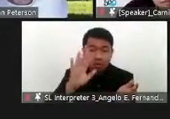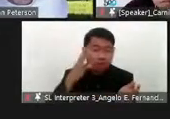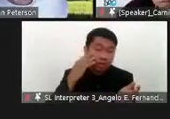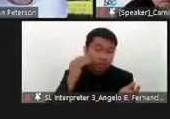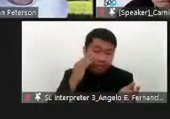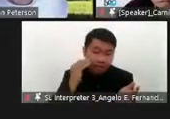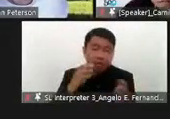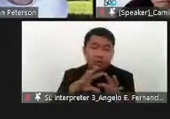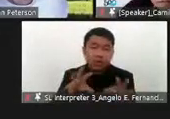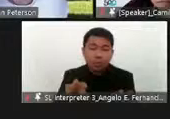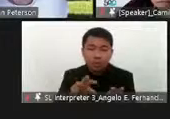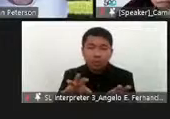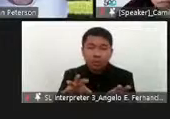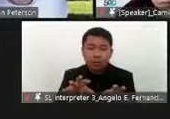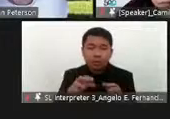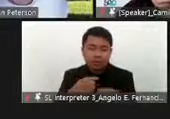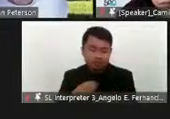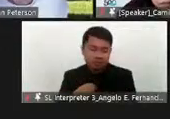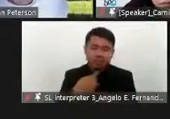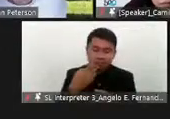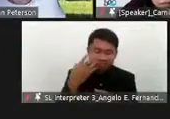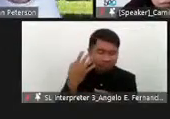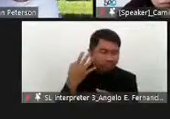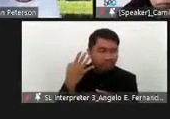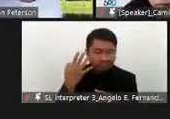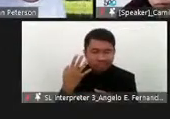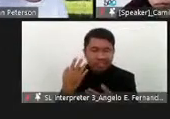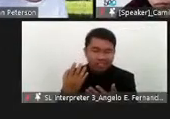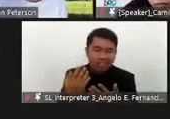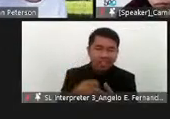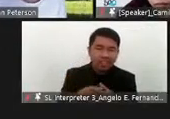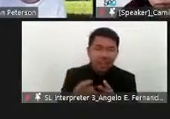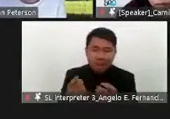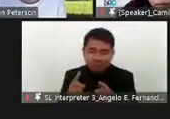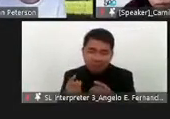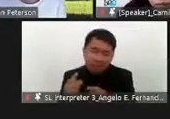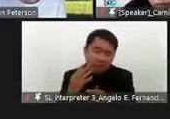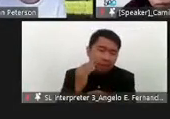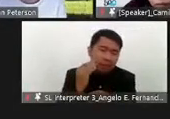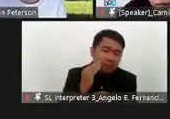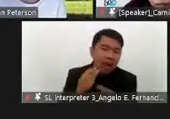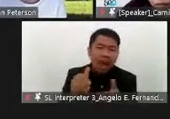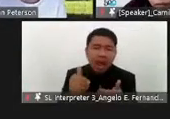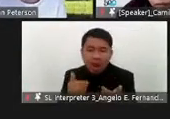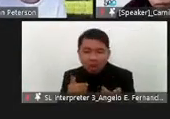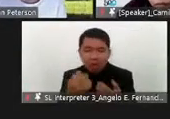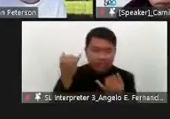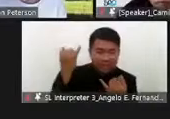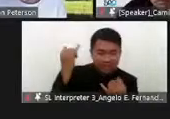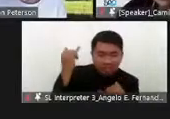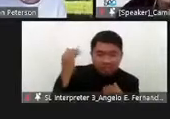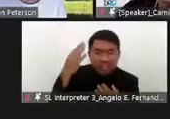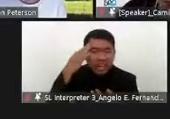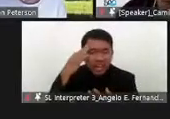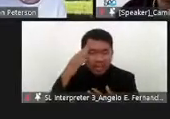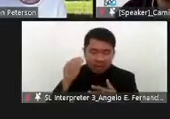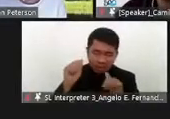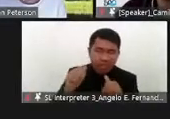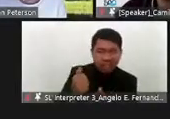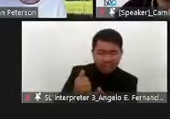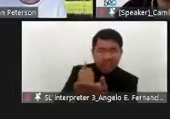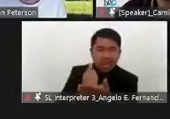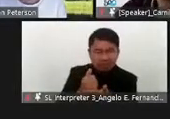field, I am curious to know accounts about how indigenous knowledge and local communities may help